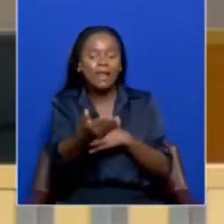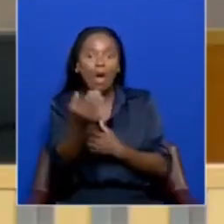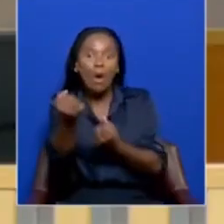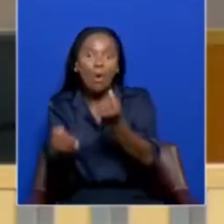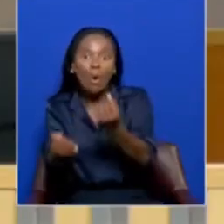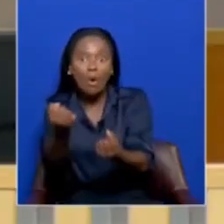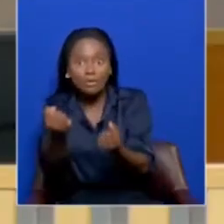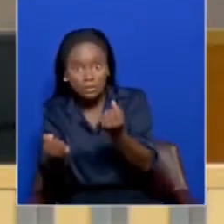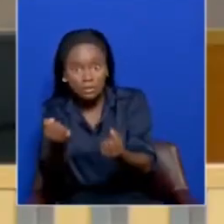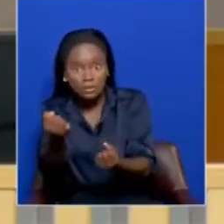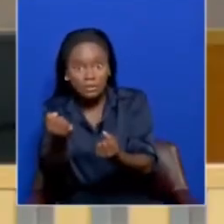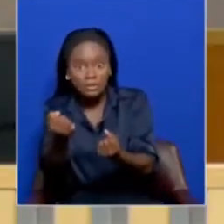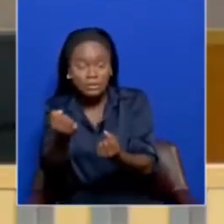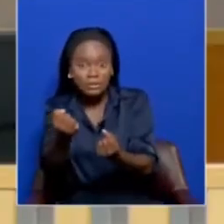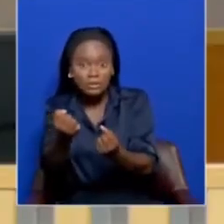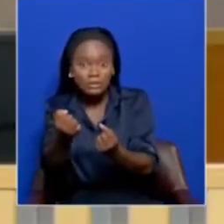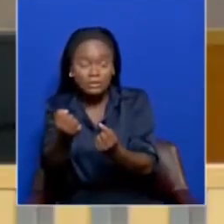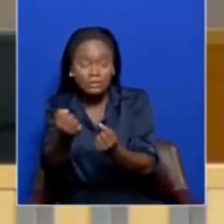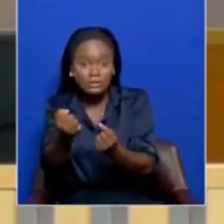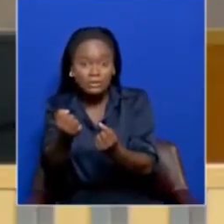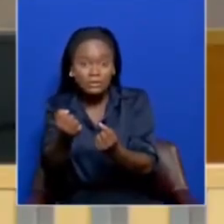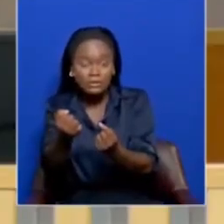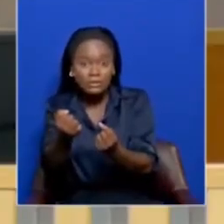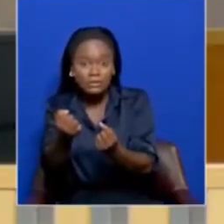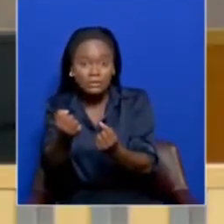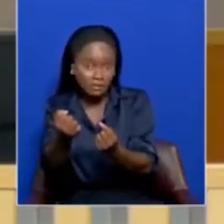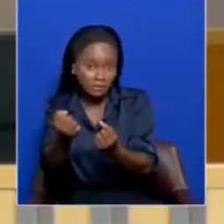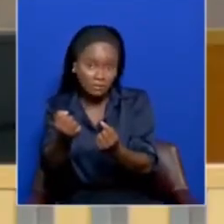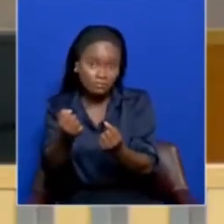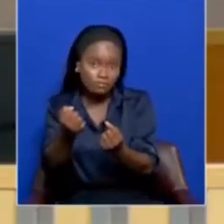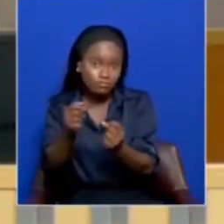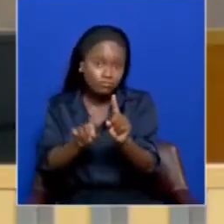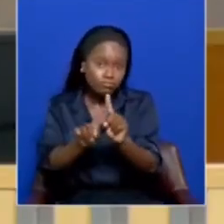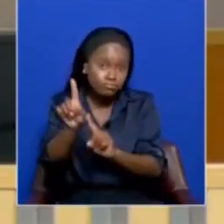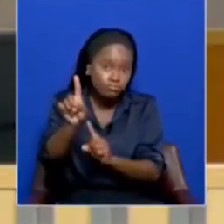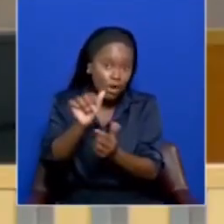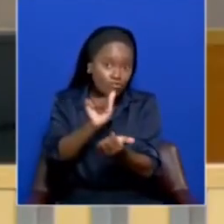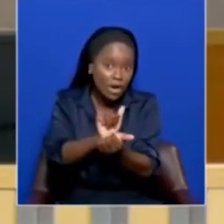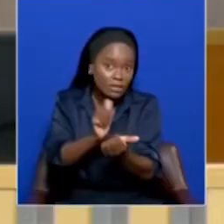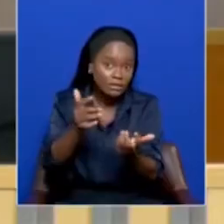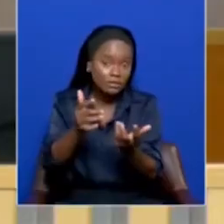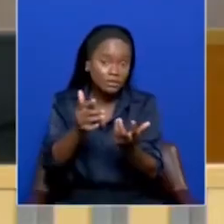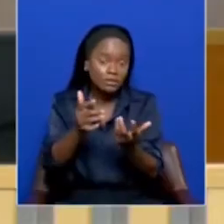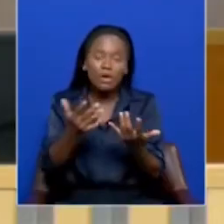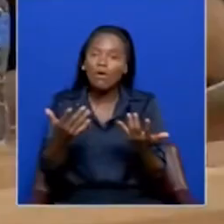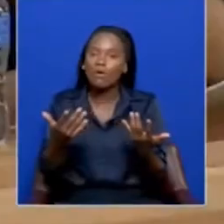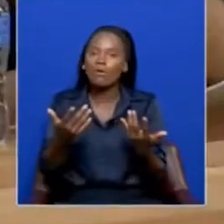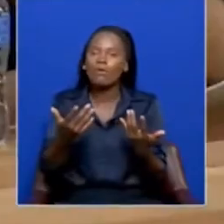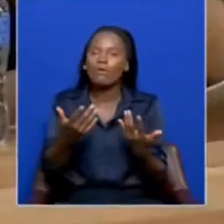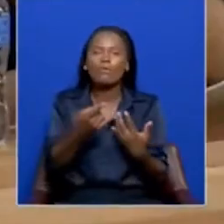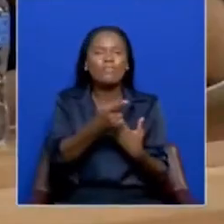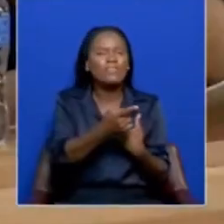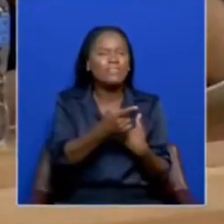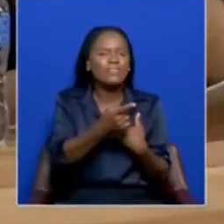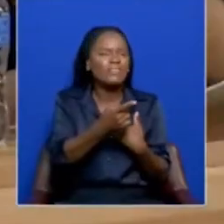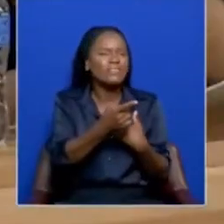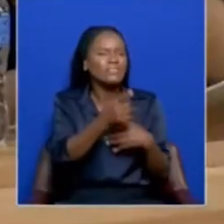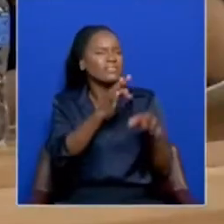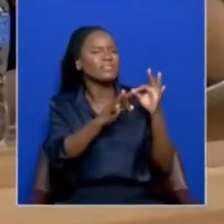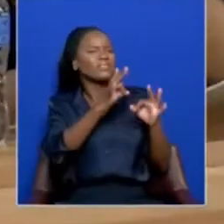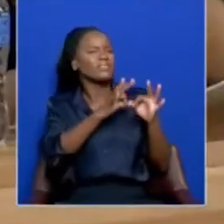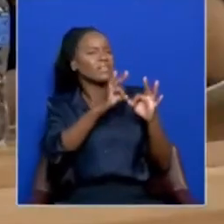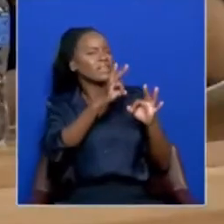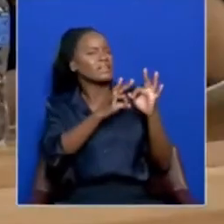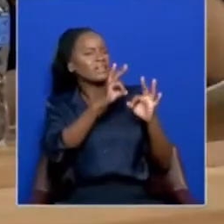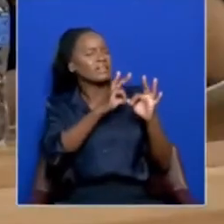Chair, it's my language. This arrest, it includes convictions. None of the